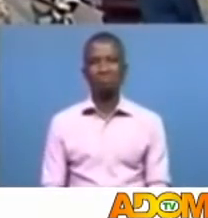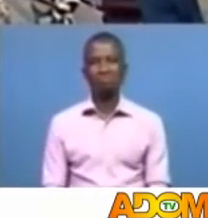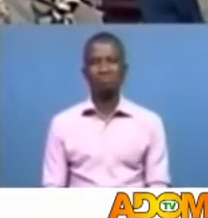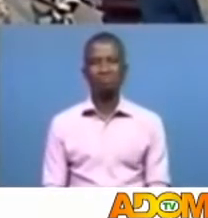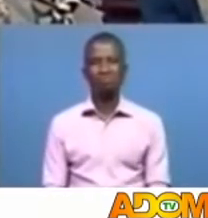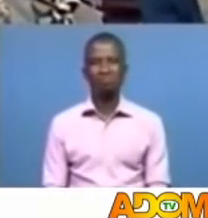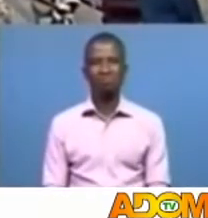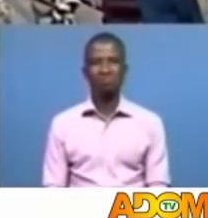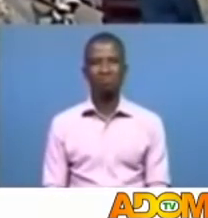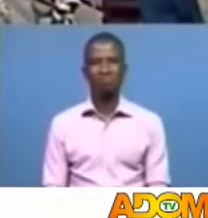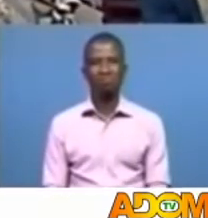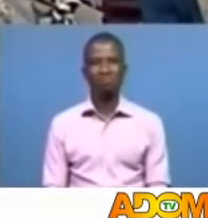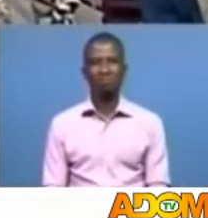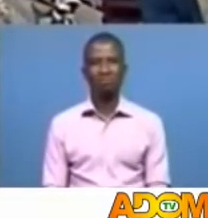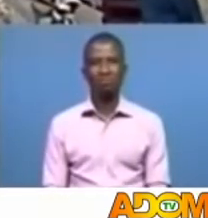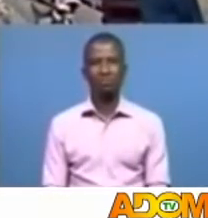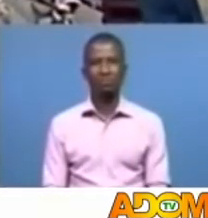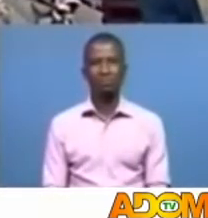My lords,